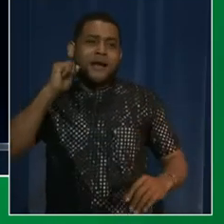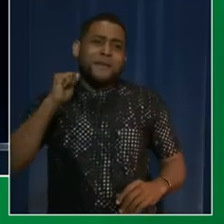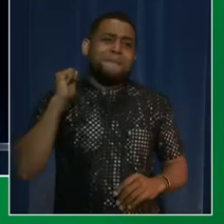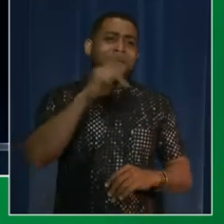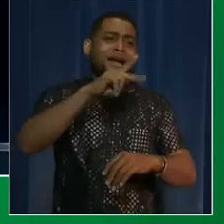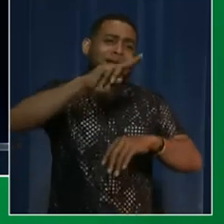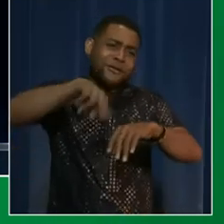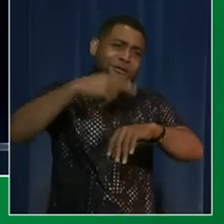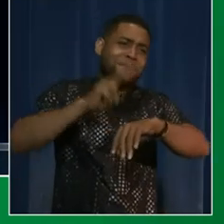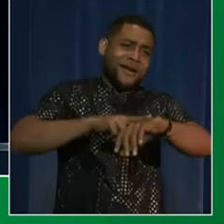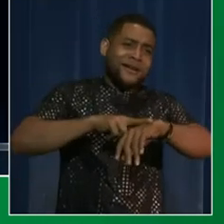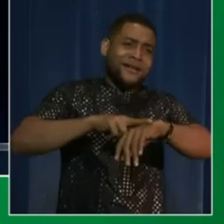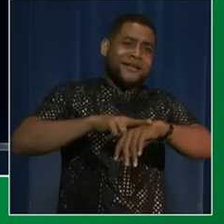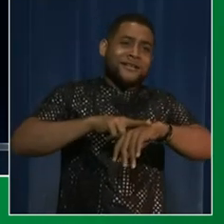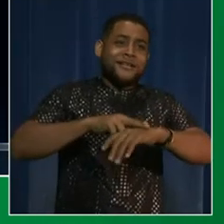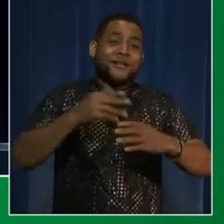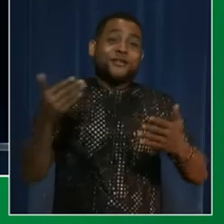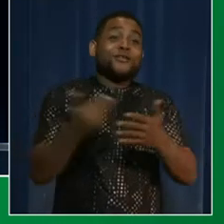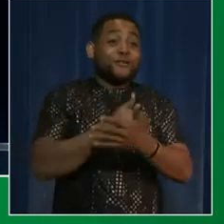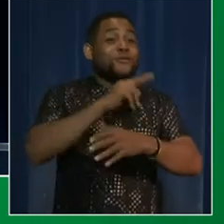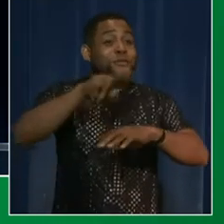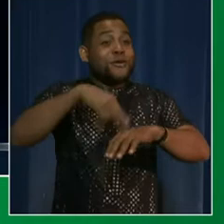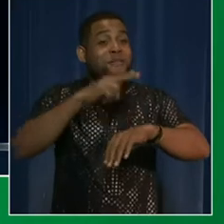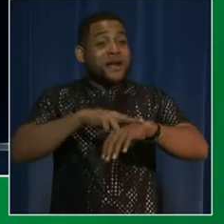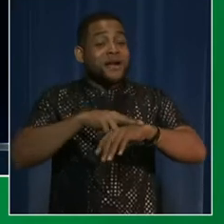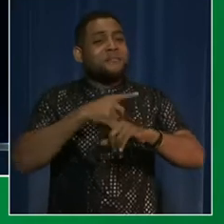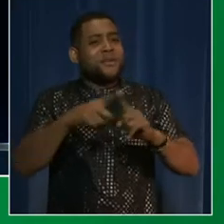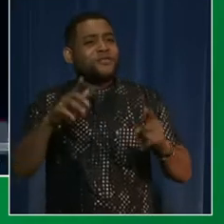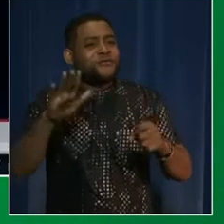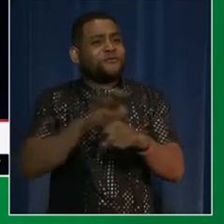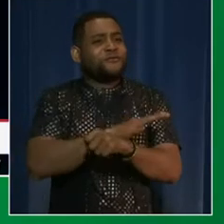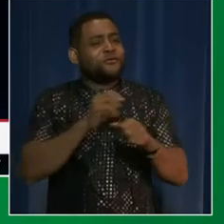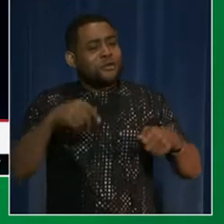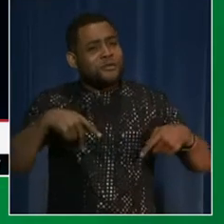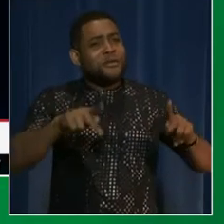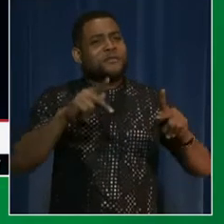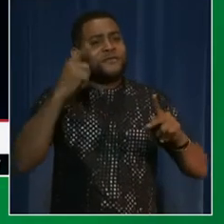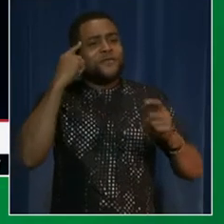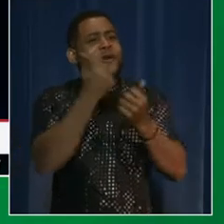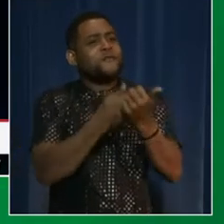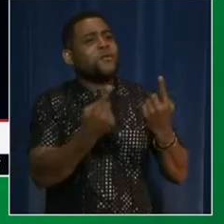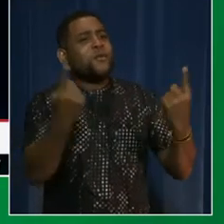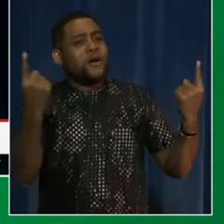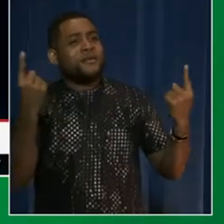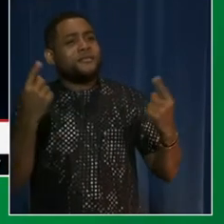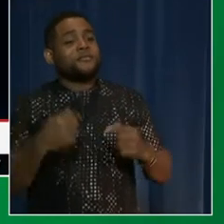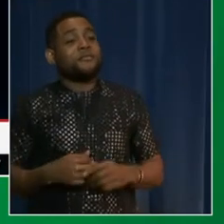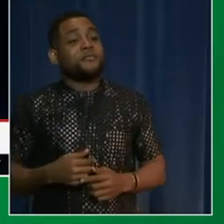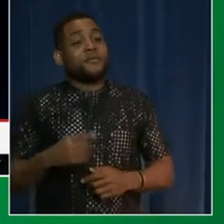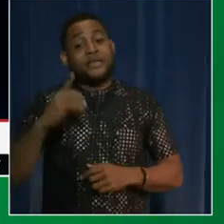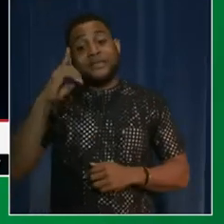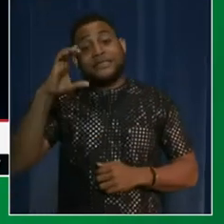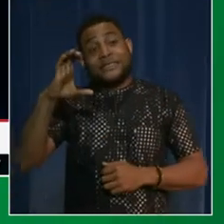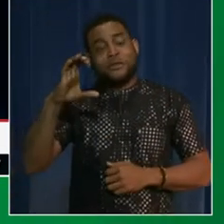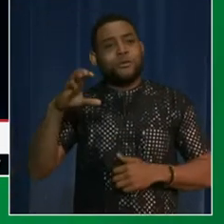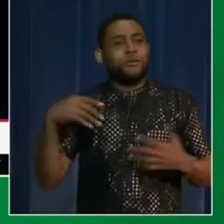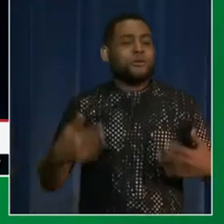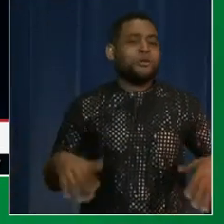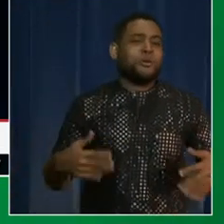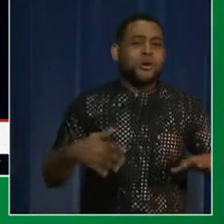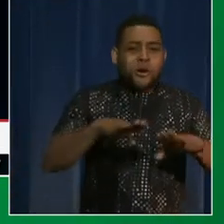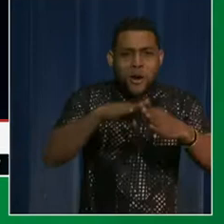new normal full of opportunities for everybody. D.C. is open, and we can see it now in the streets, the activity,